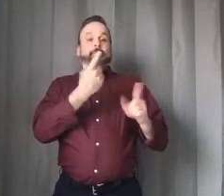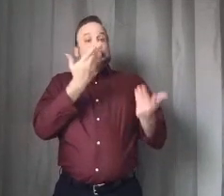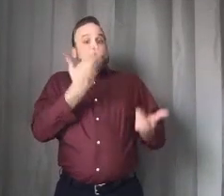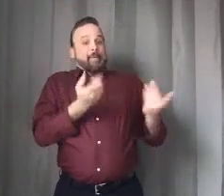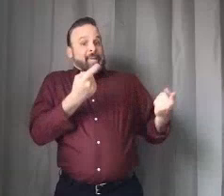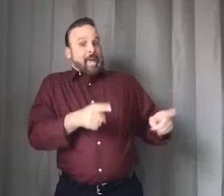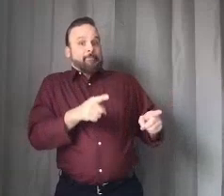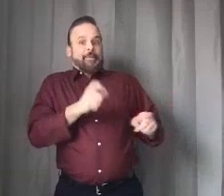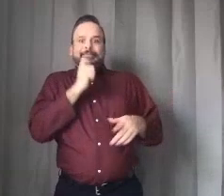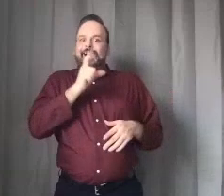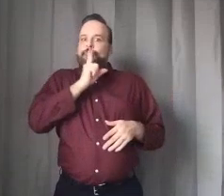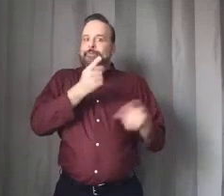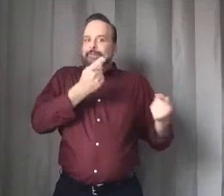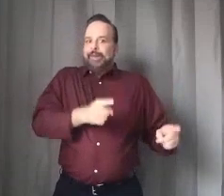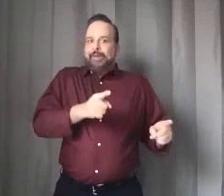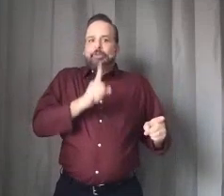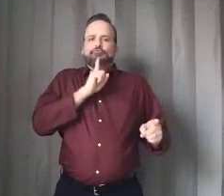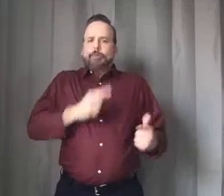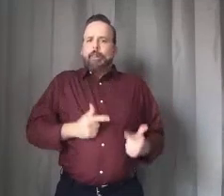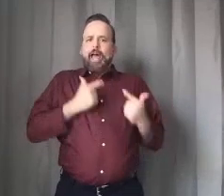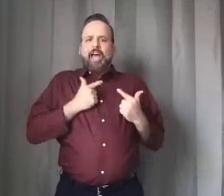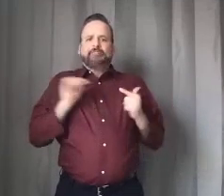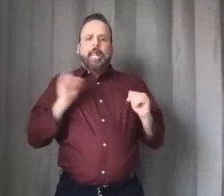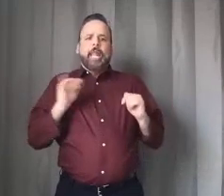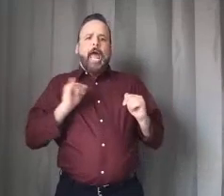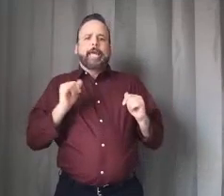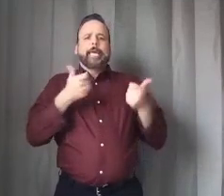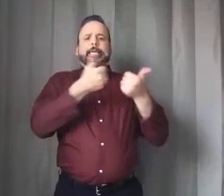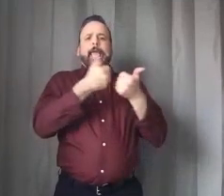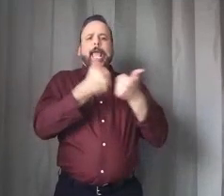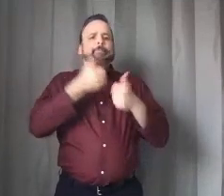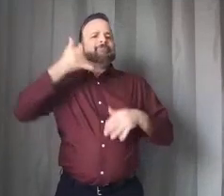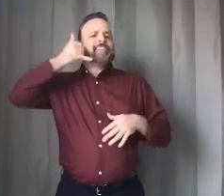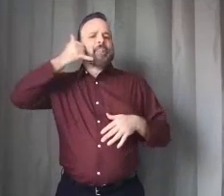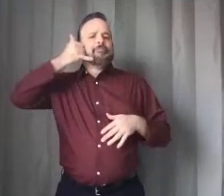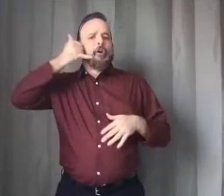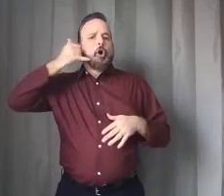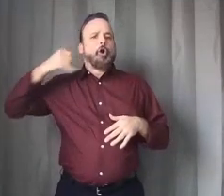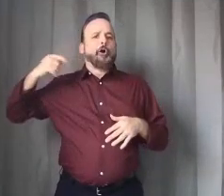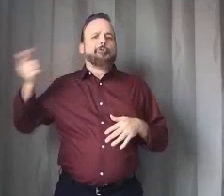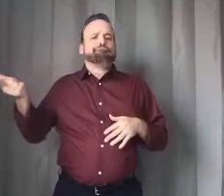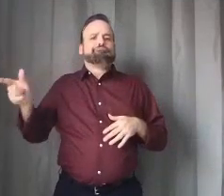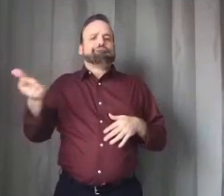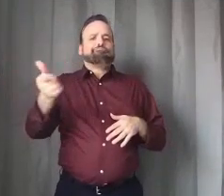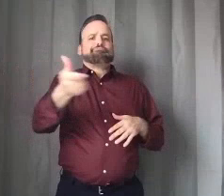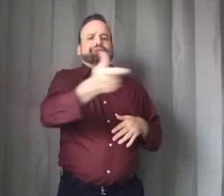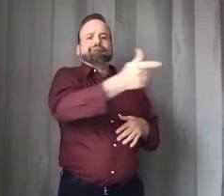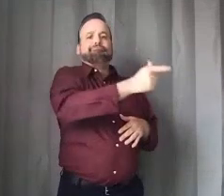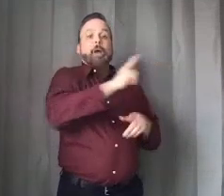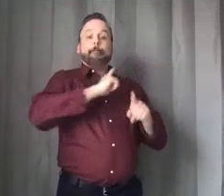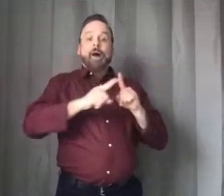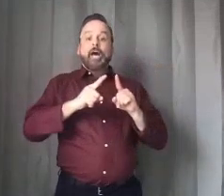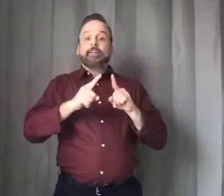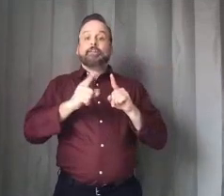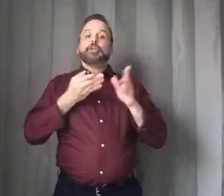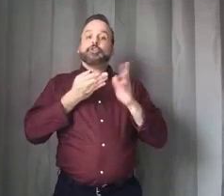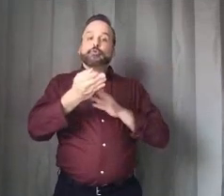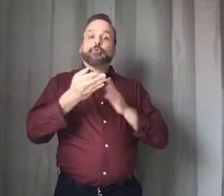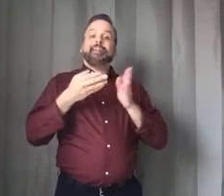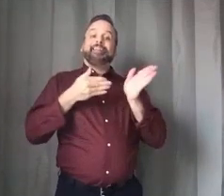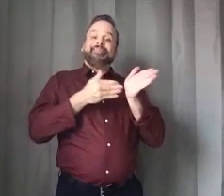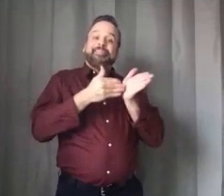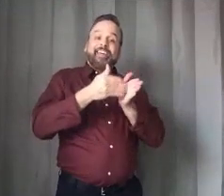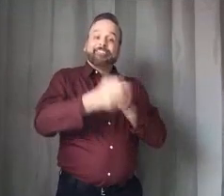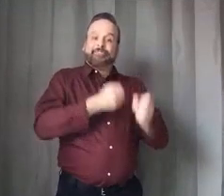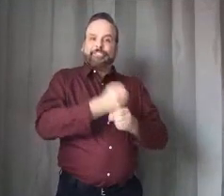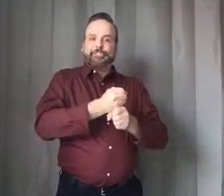real life, and like how that changed. So it's like the game of telephone, but played out over thousands of years. And I'm obsessed with that. So I